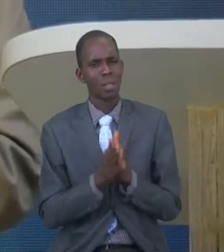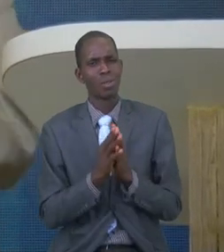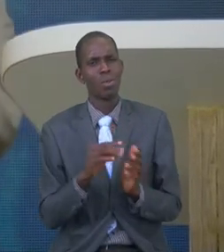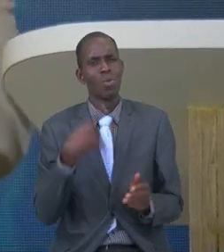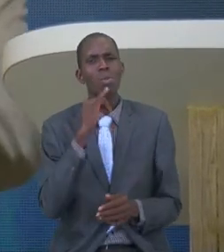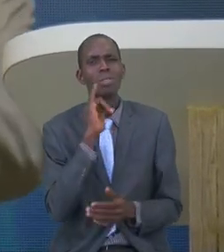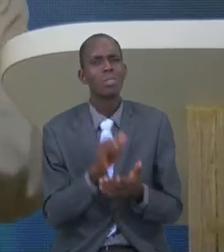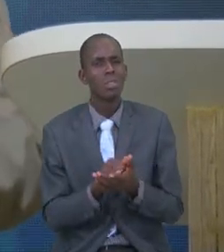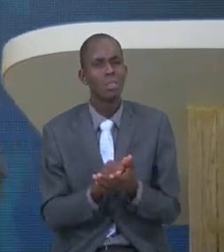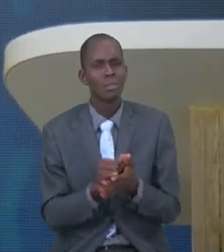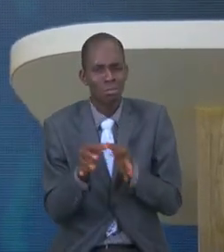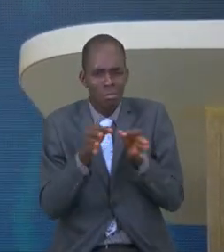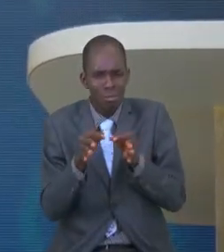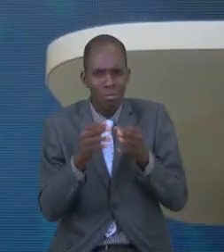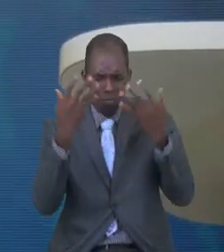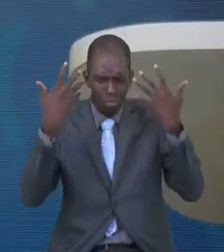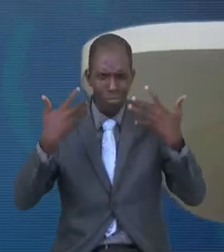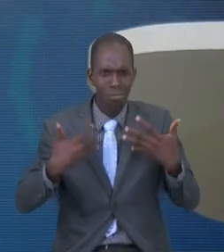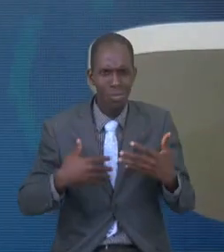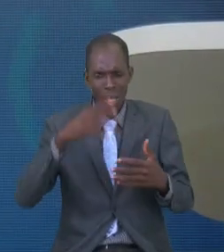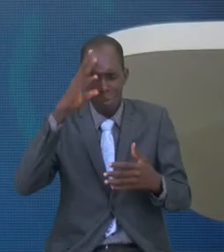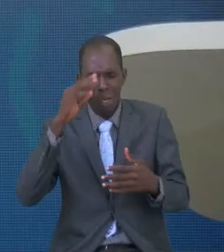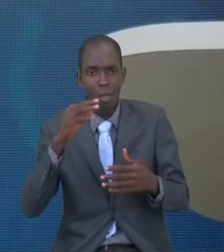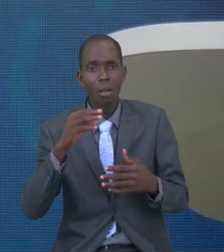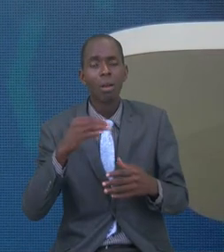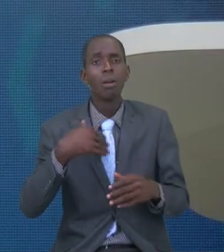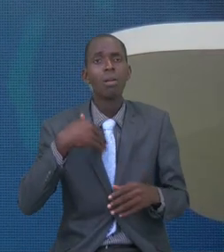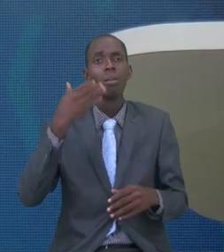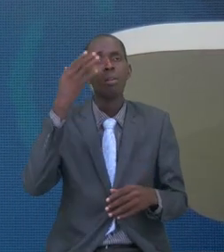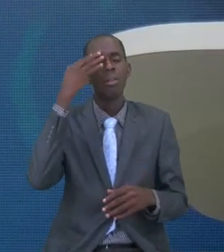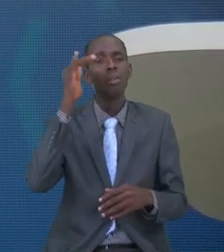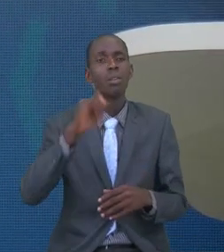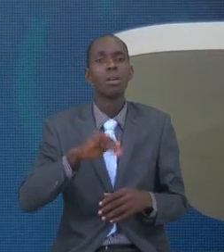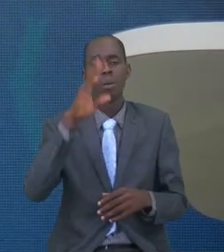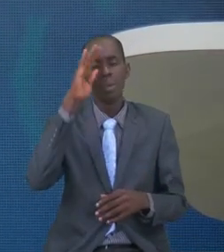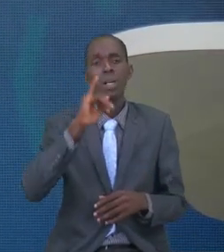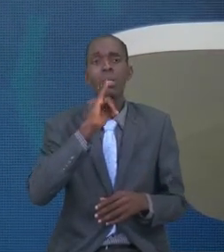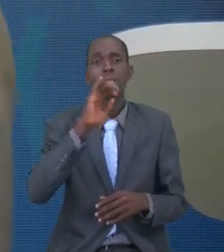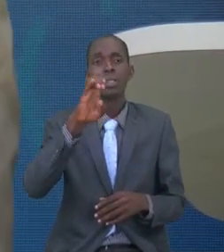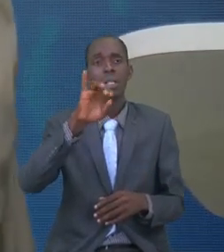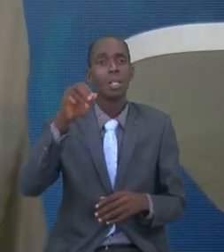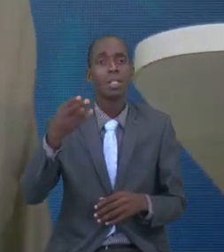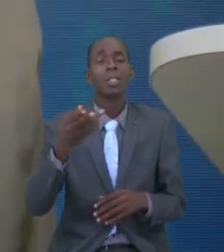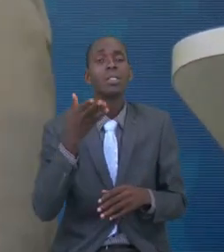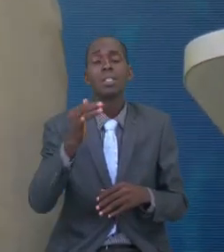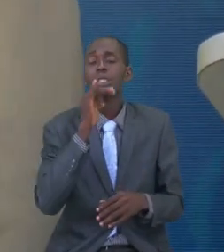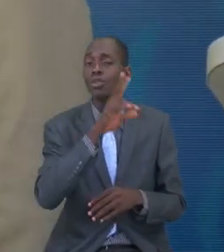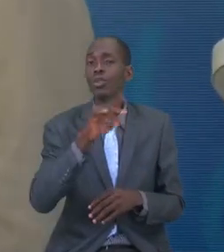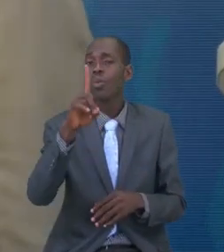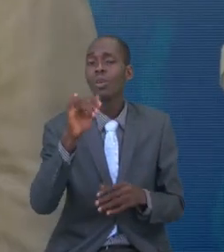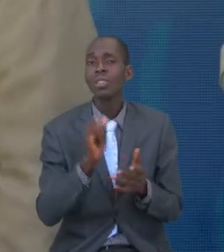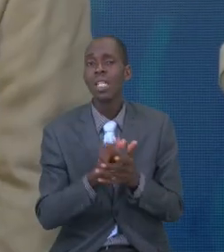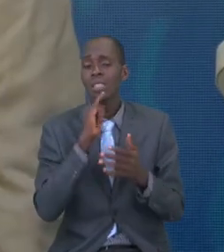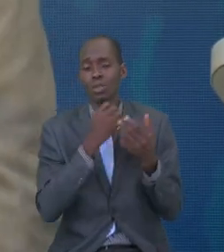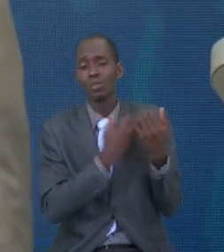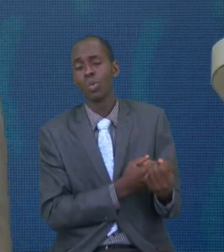look like? They described the way he did. That's Elijah. There's nobody in the land that can open his mouth and